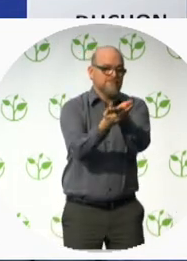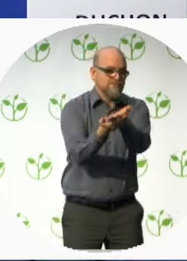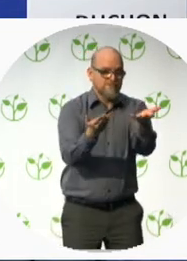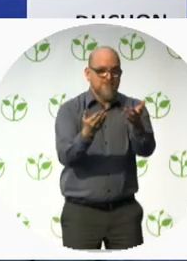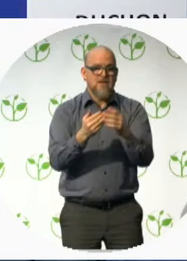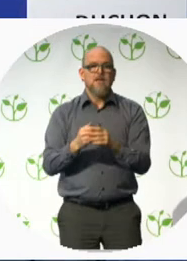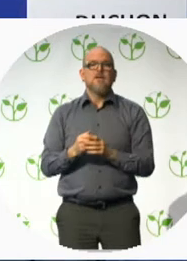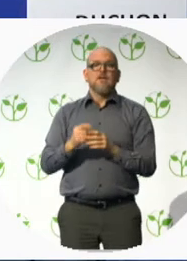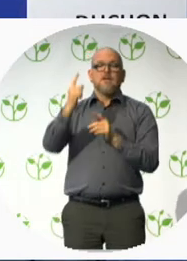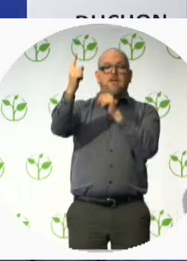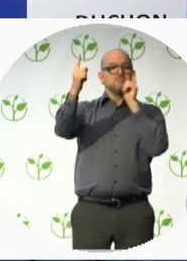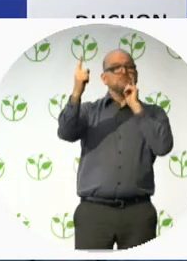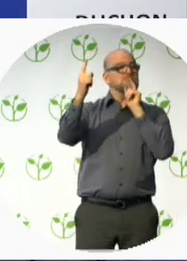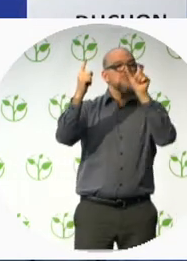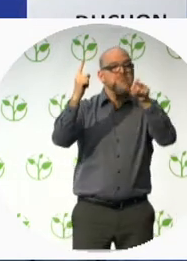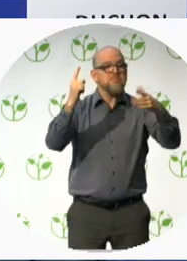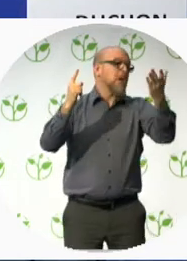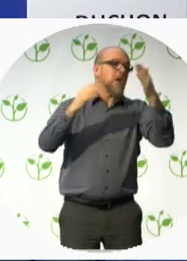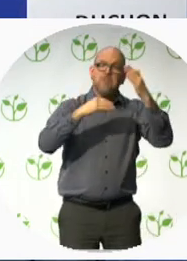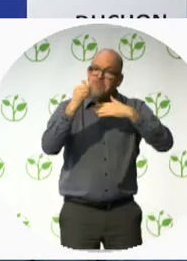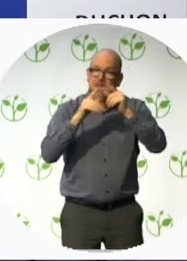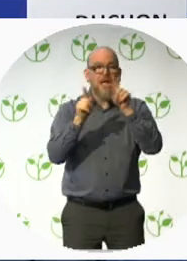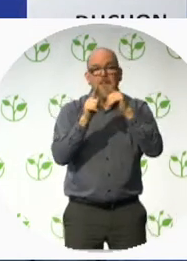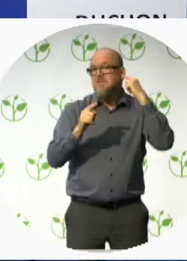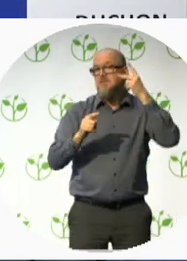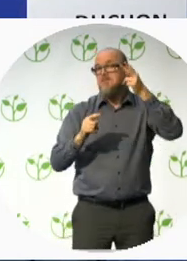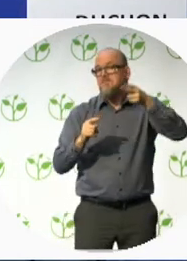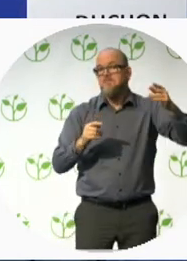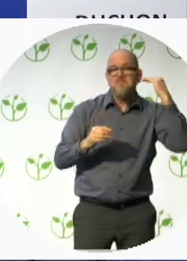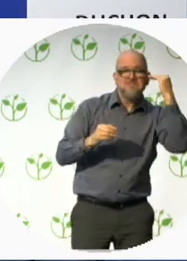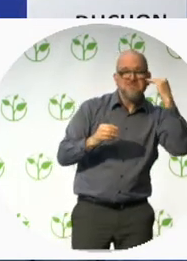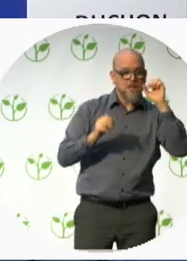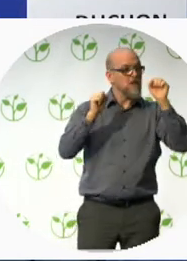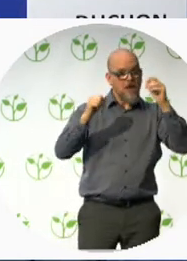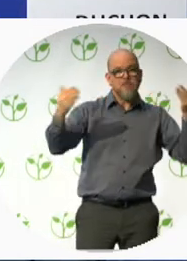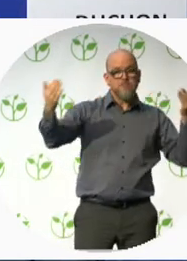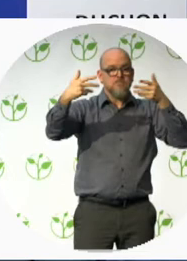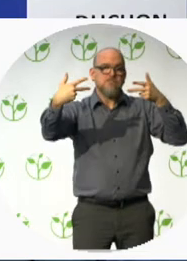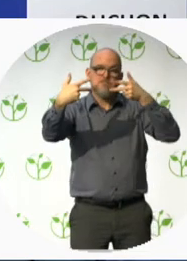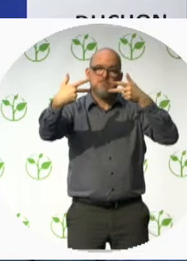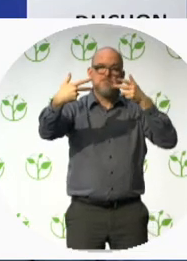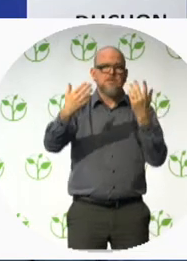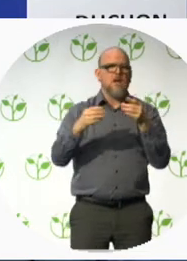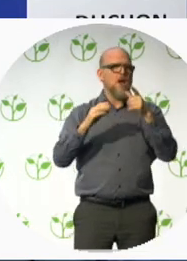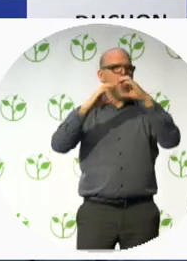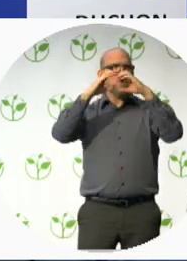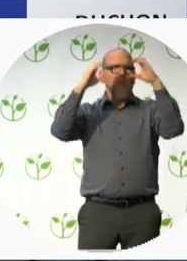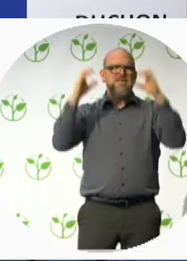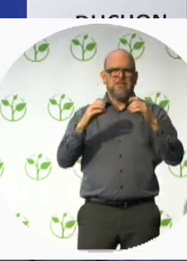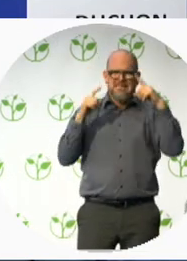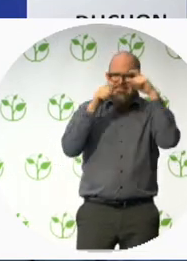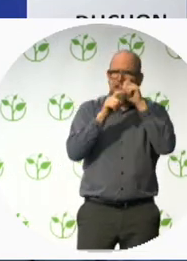proven advice of Bank Austria by video telephony. The concept, as I said, is very simple. So you can do